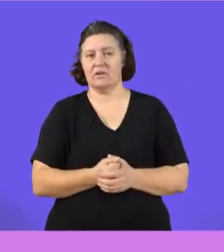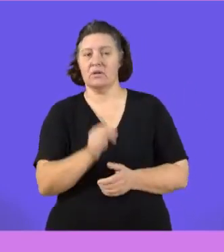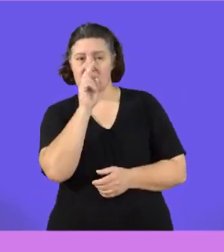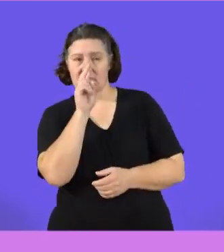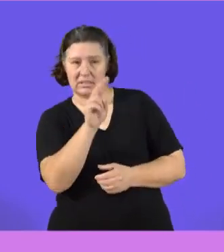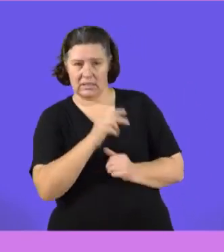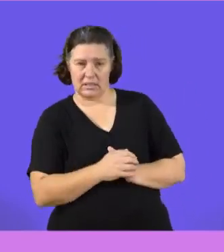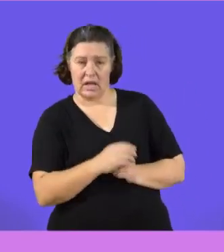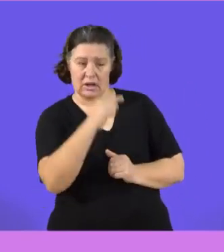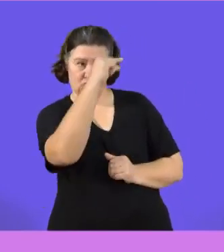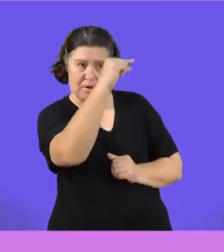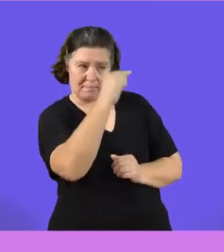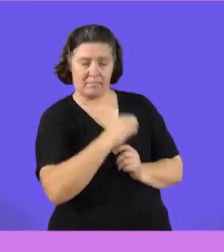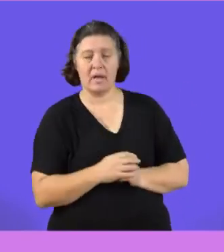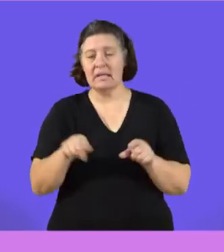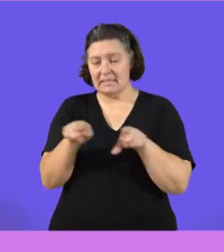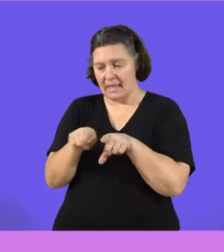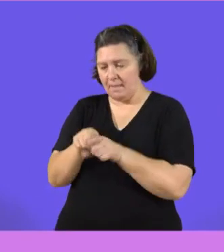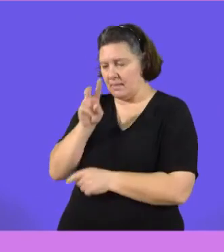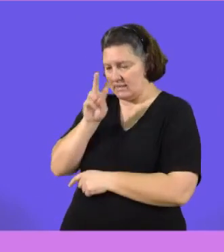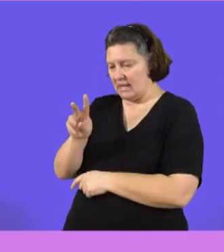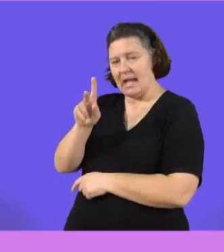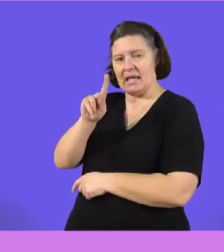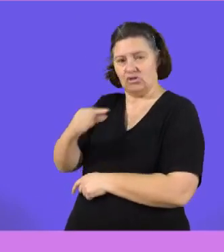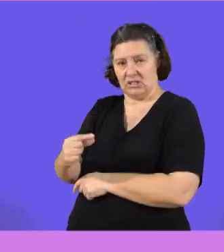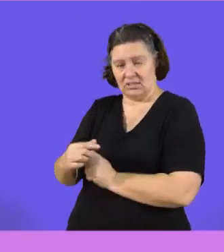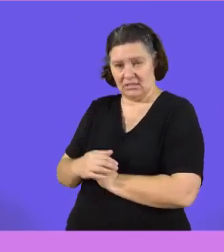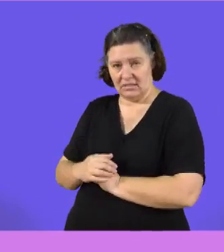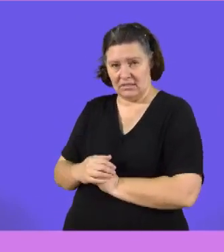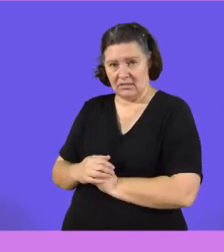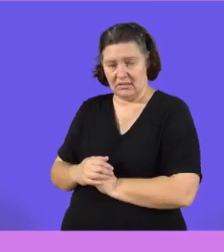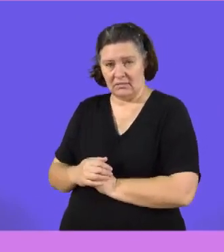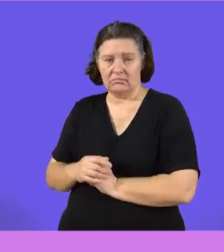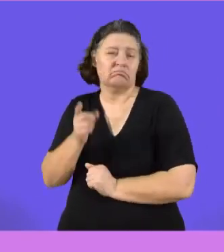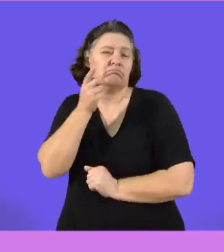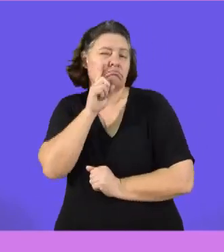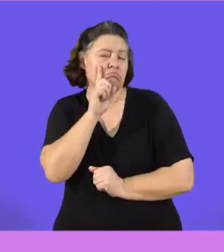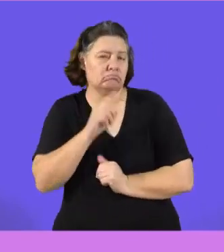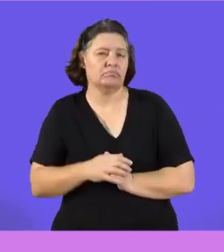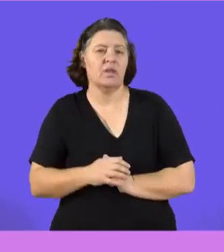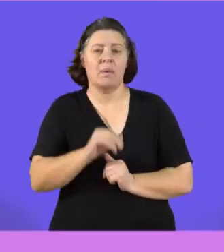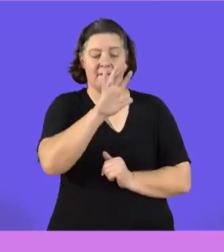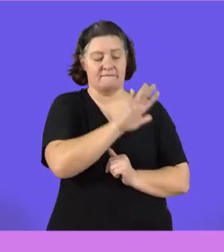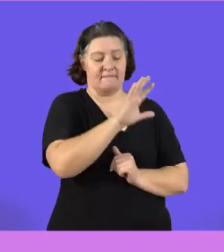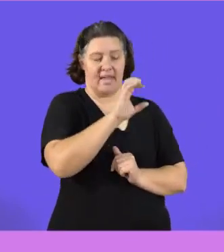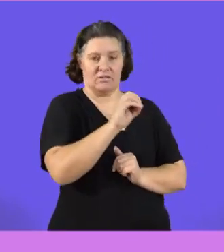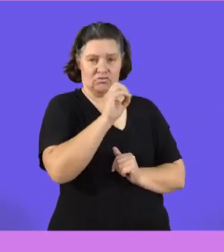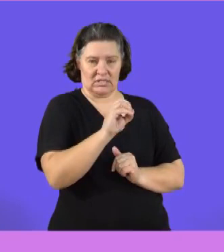are seeing grams. We also see now kilograms. So now let's see. I have